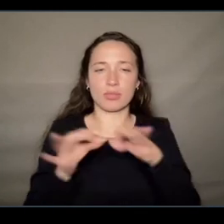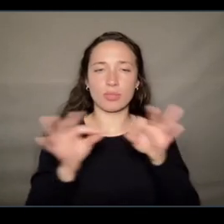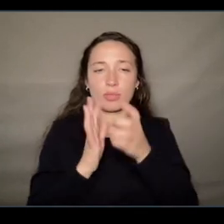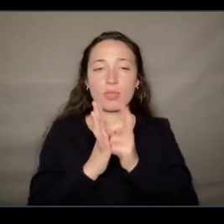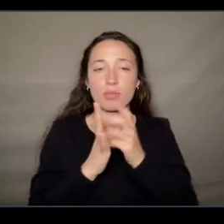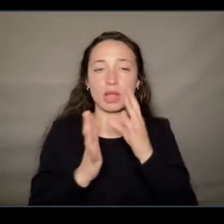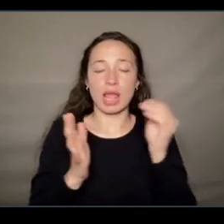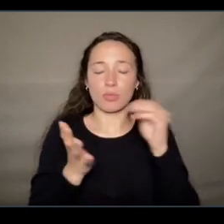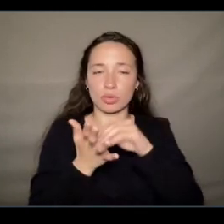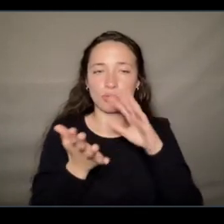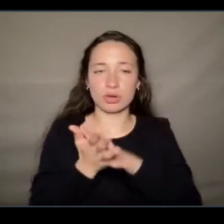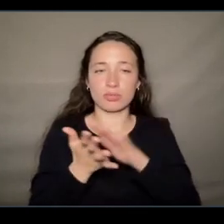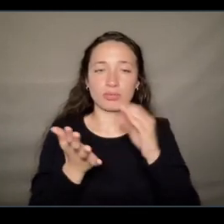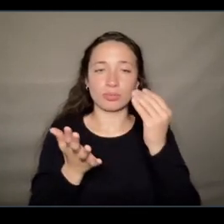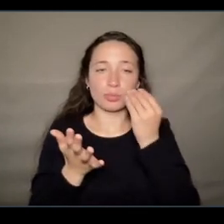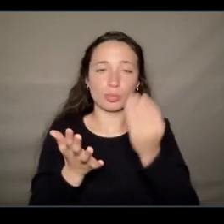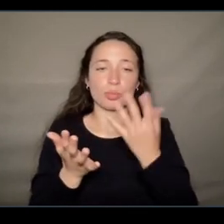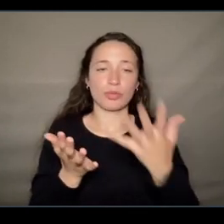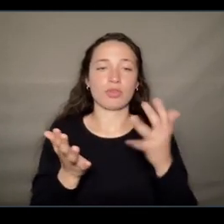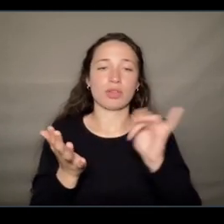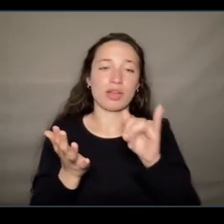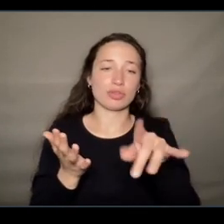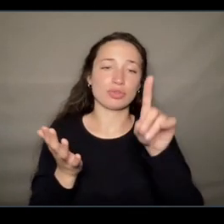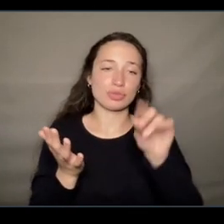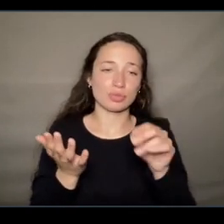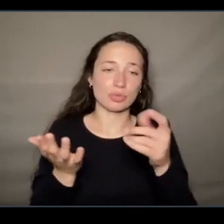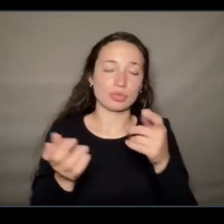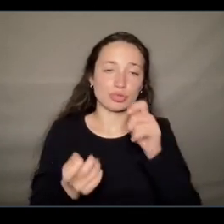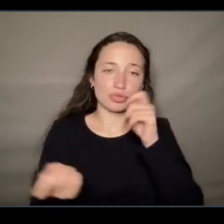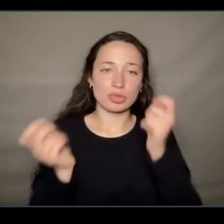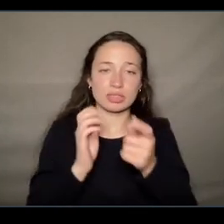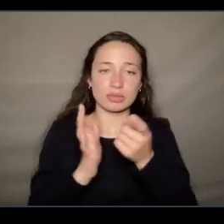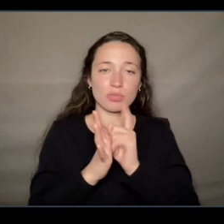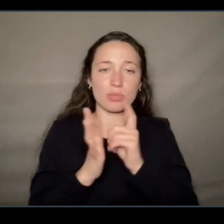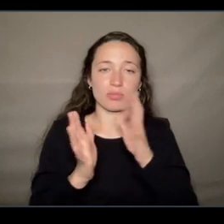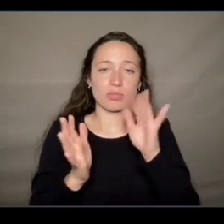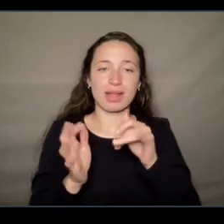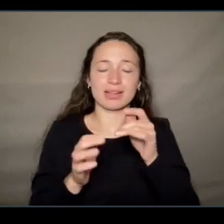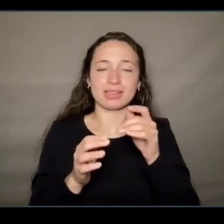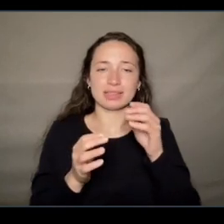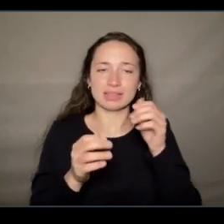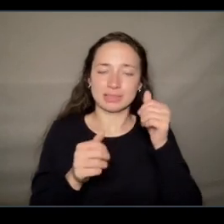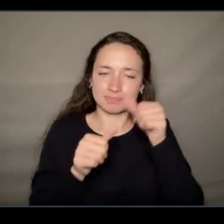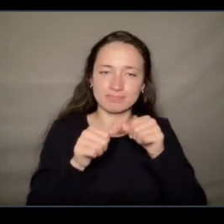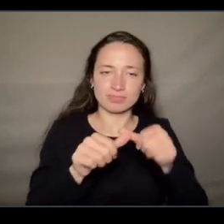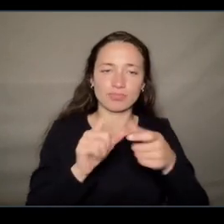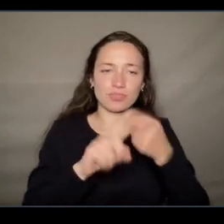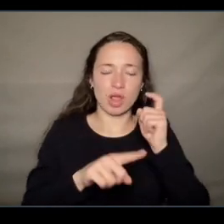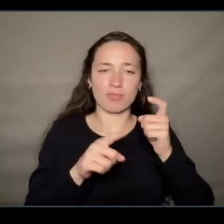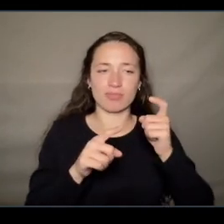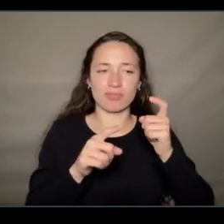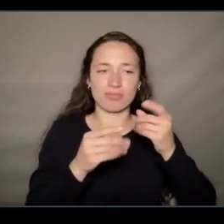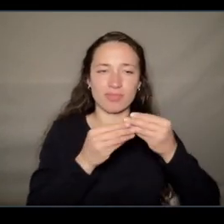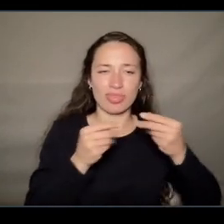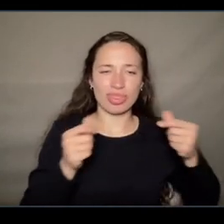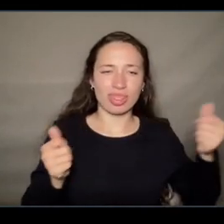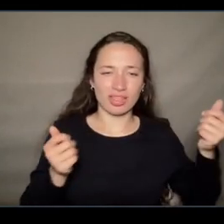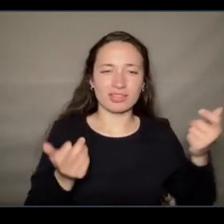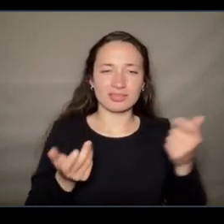moments and recording them so beautifully as you do, Patrice, you change the moments by keeping it from receding completely.